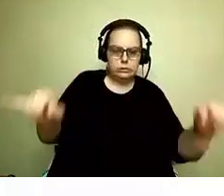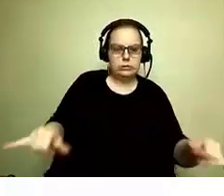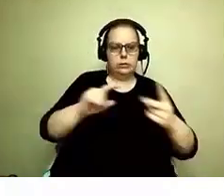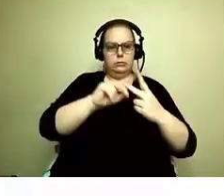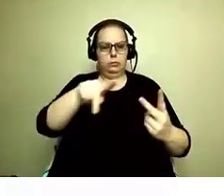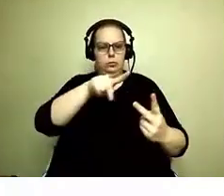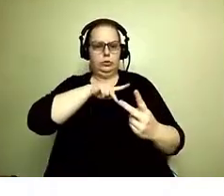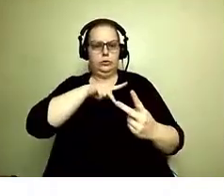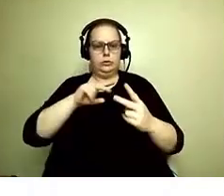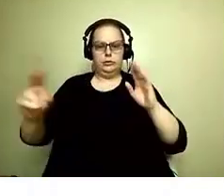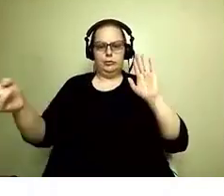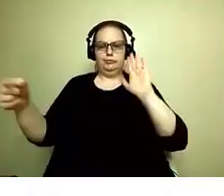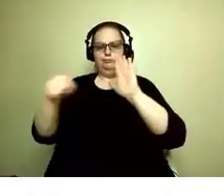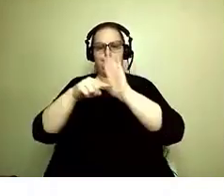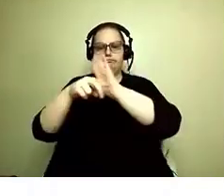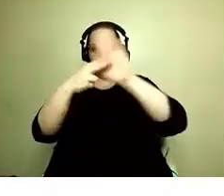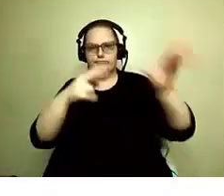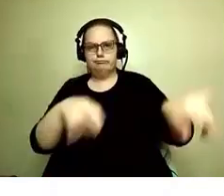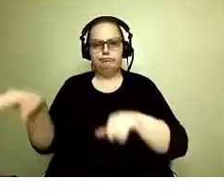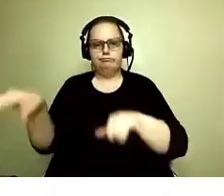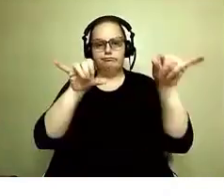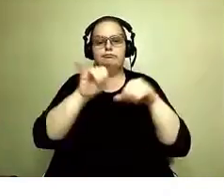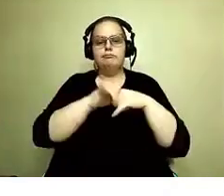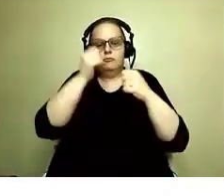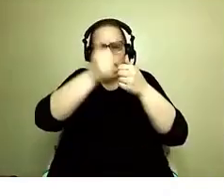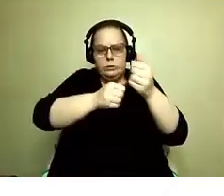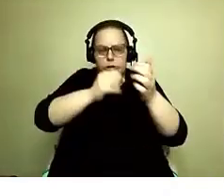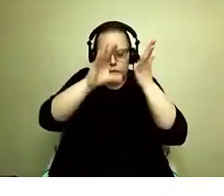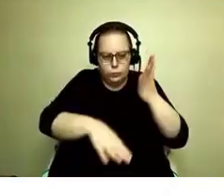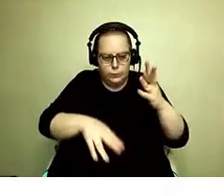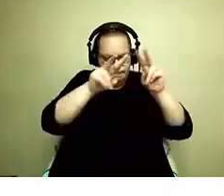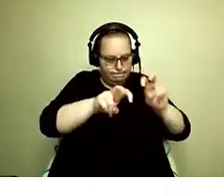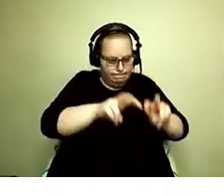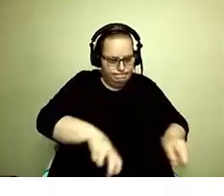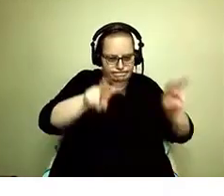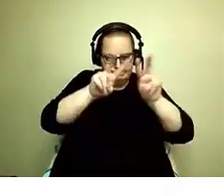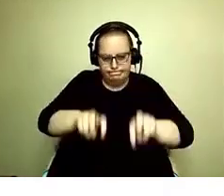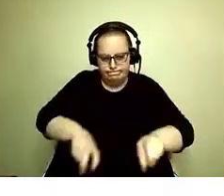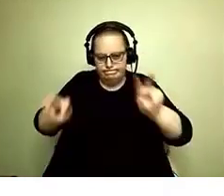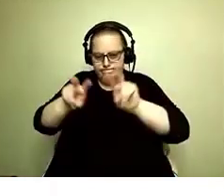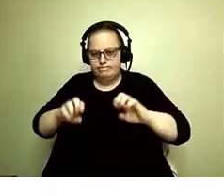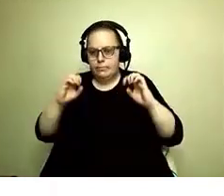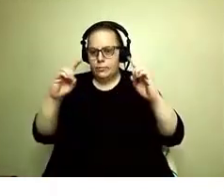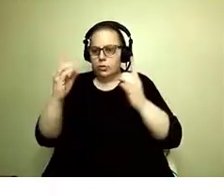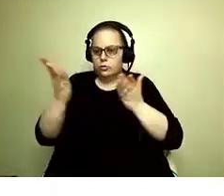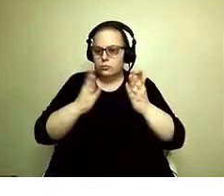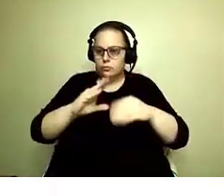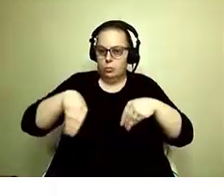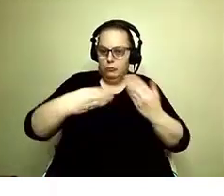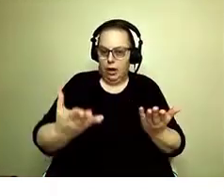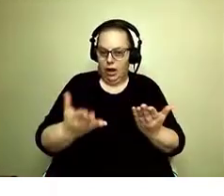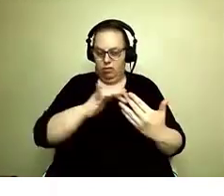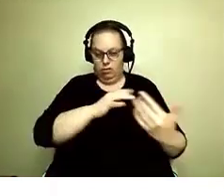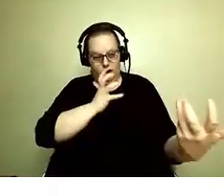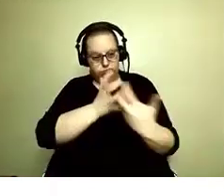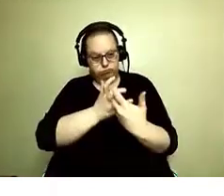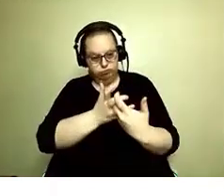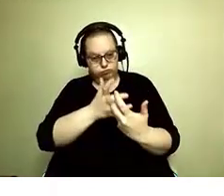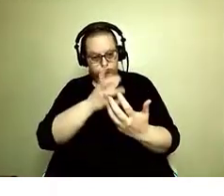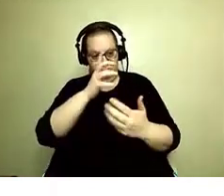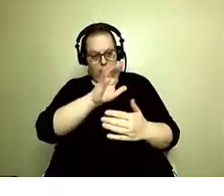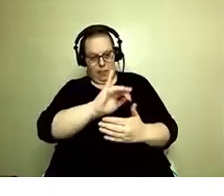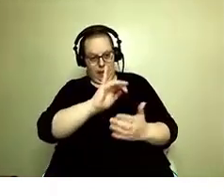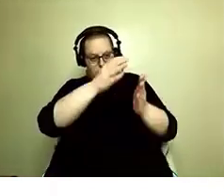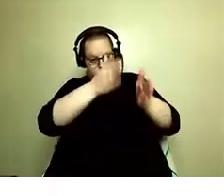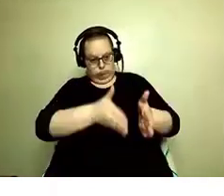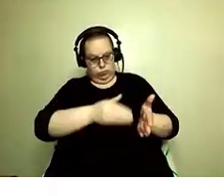decision-making. And for each student, ask ourselves, are the educational services being provided what this student needs